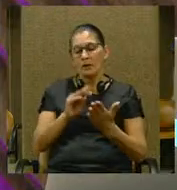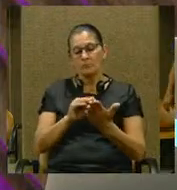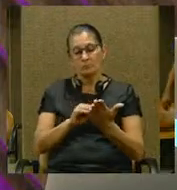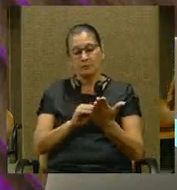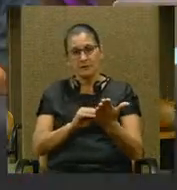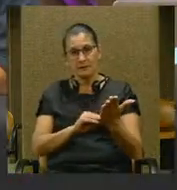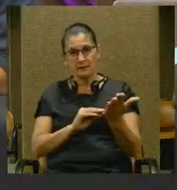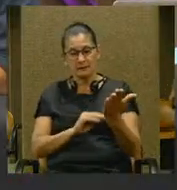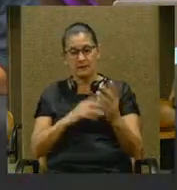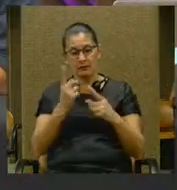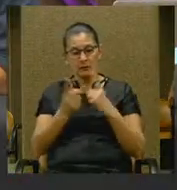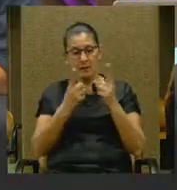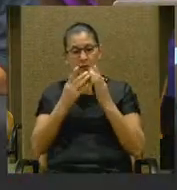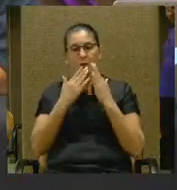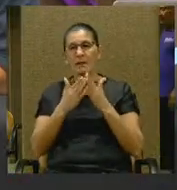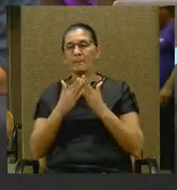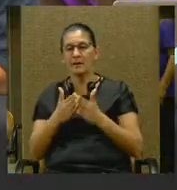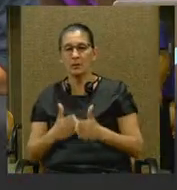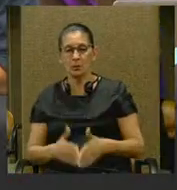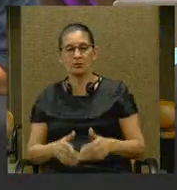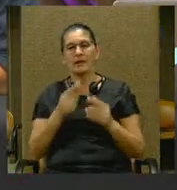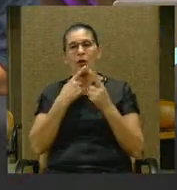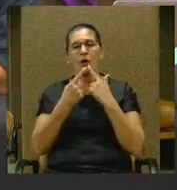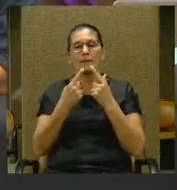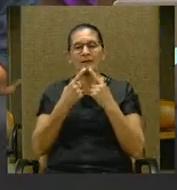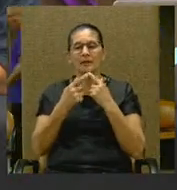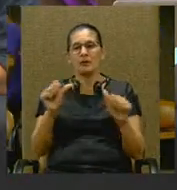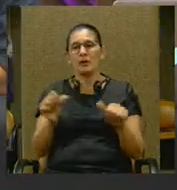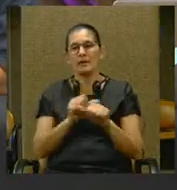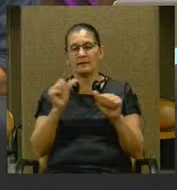has been taking note of the questions